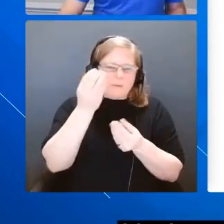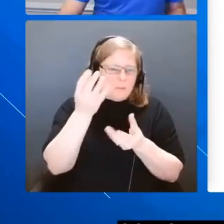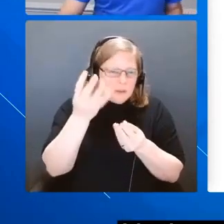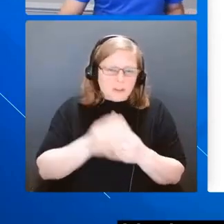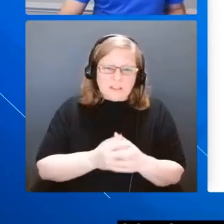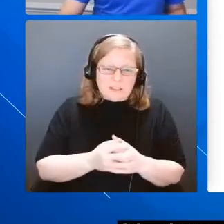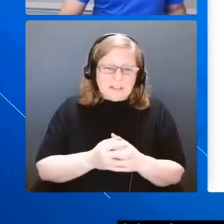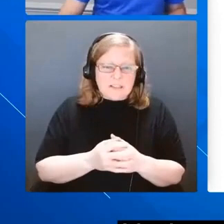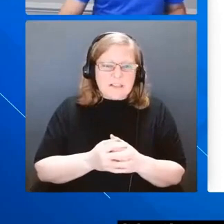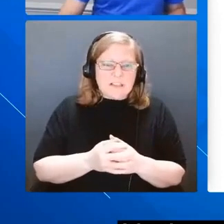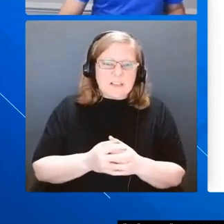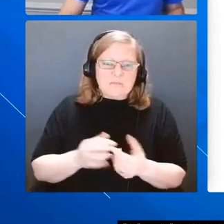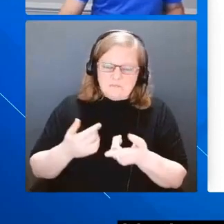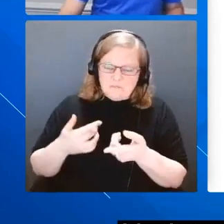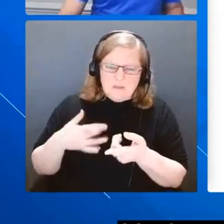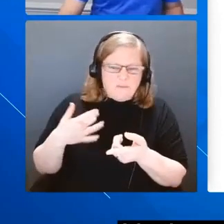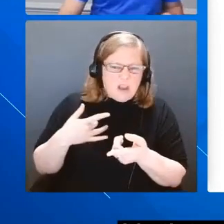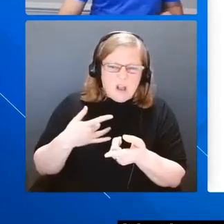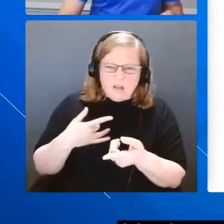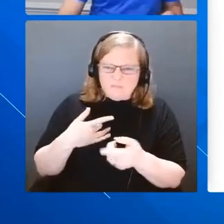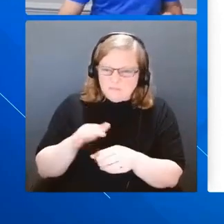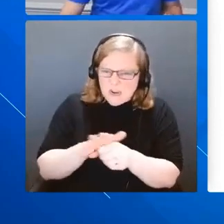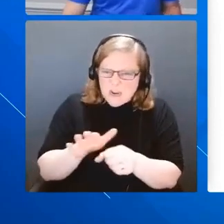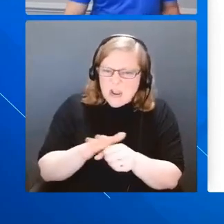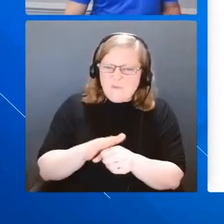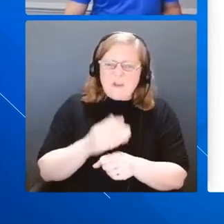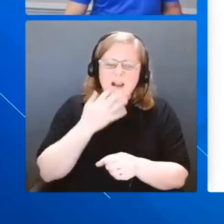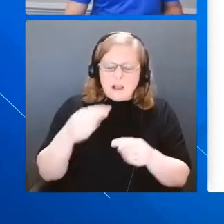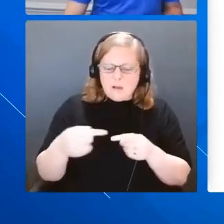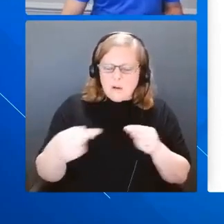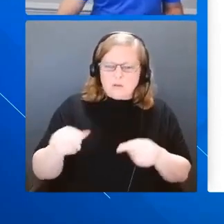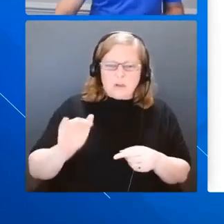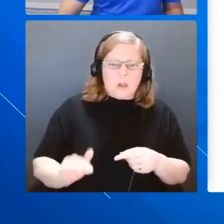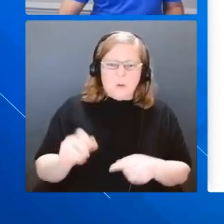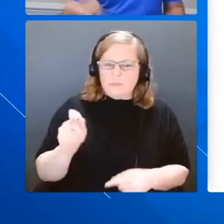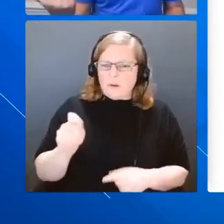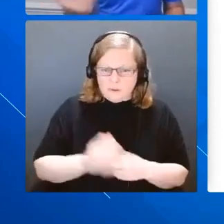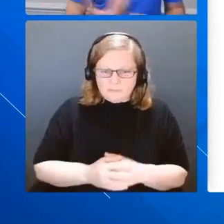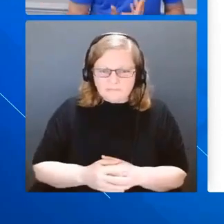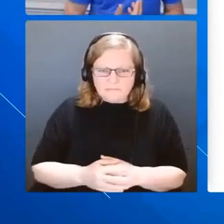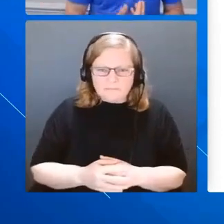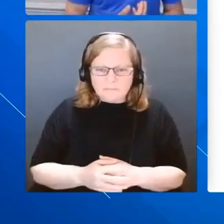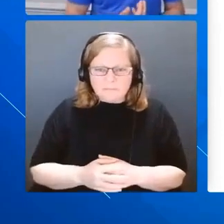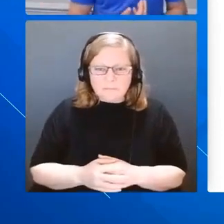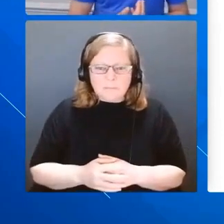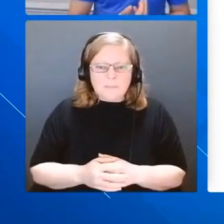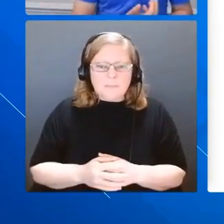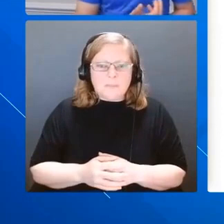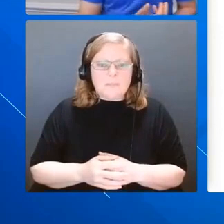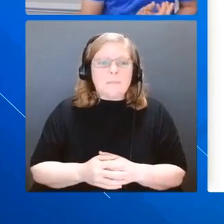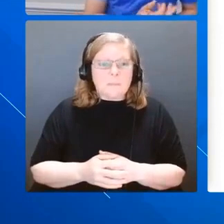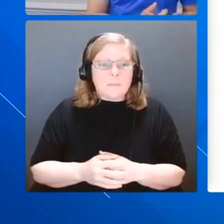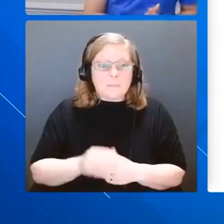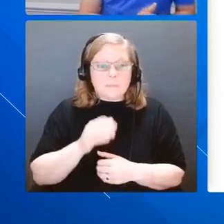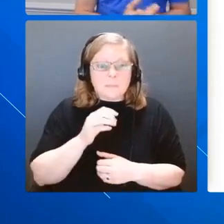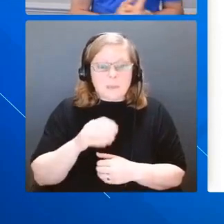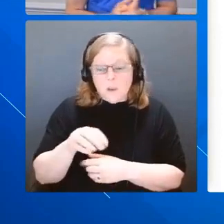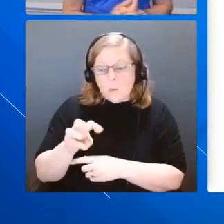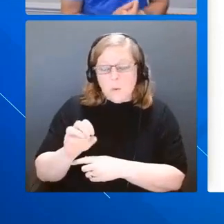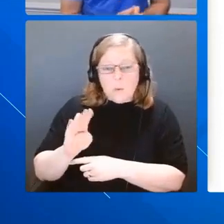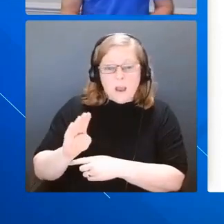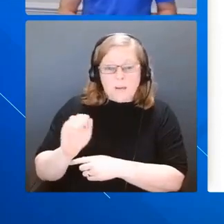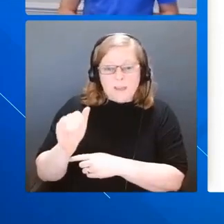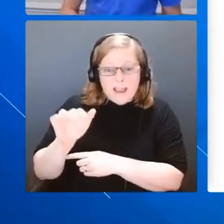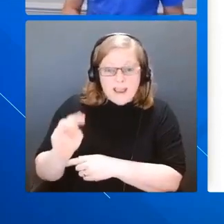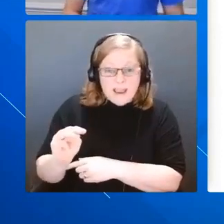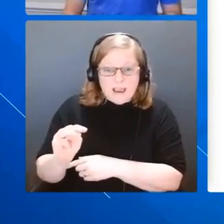so I felt this was enough. And that quote of context is everything, give credit to an organization called WebAIM, stands